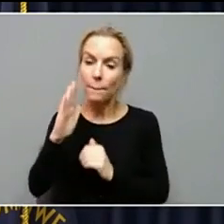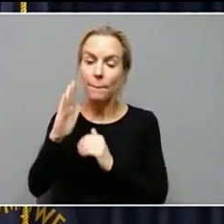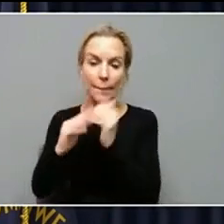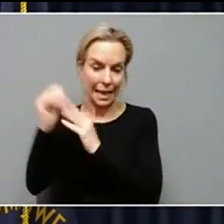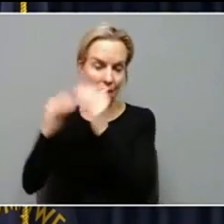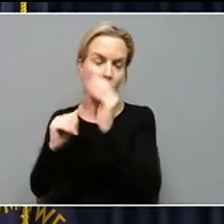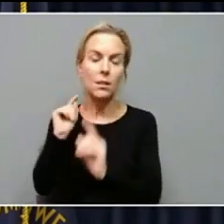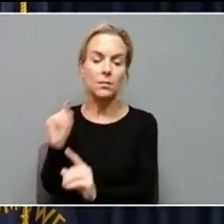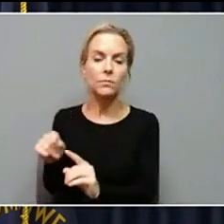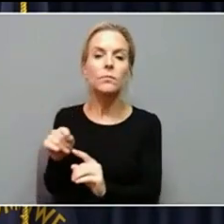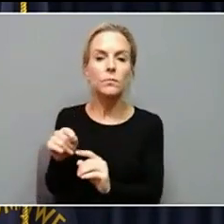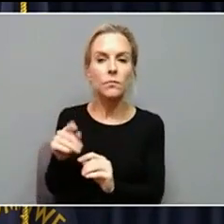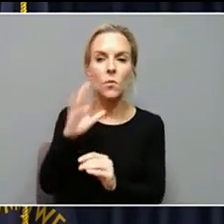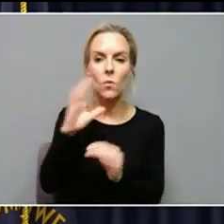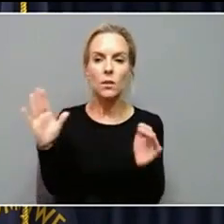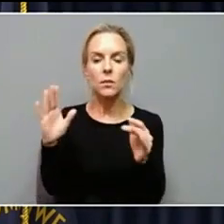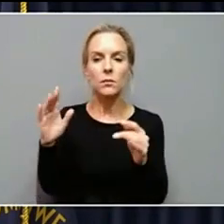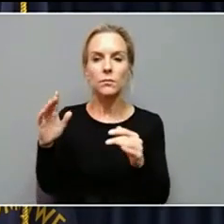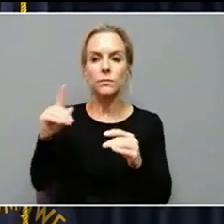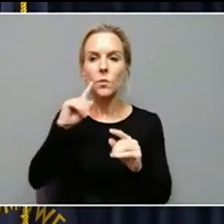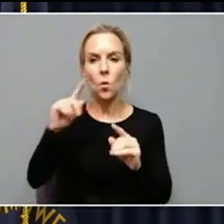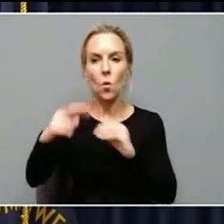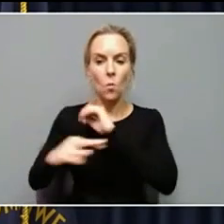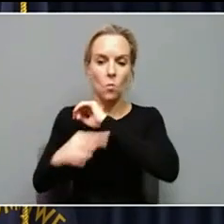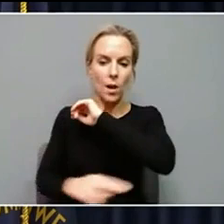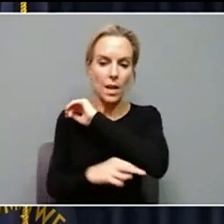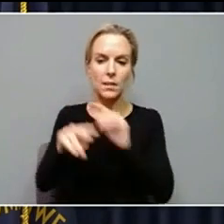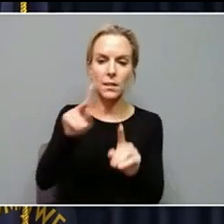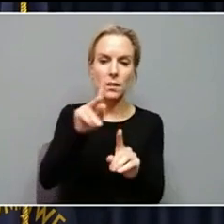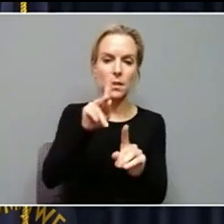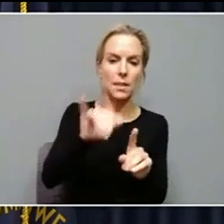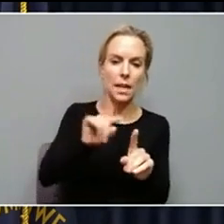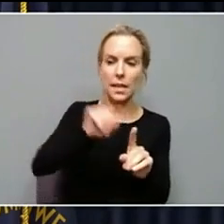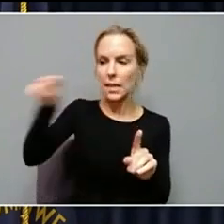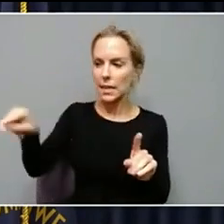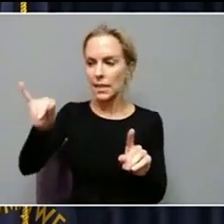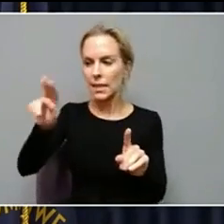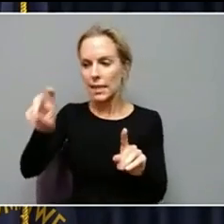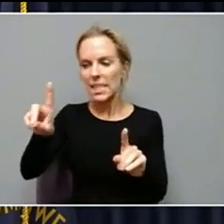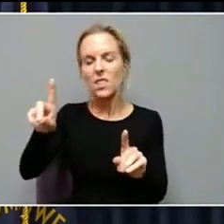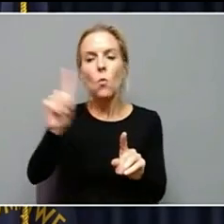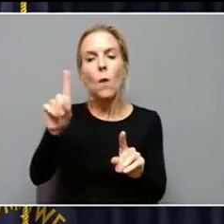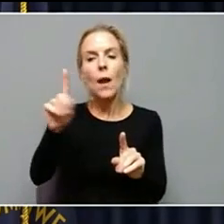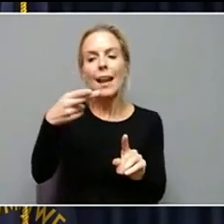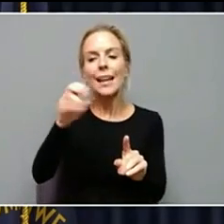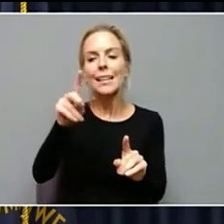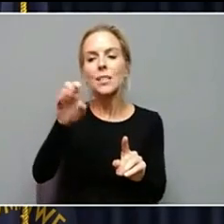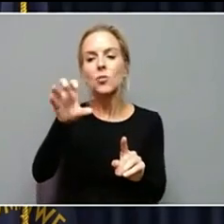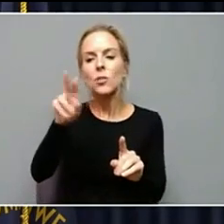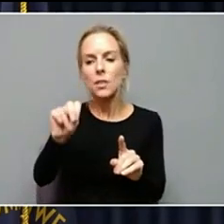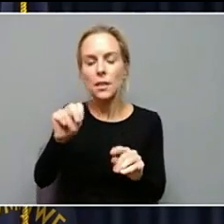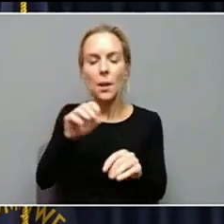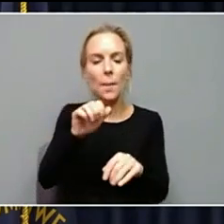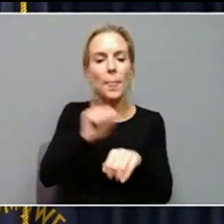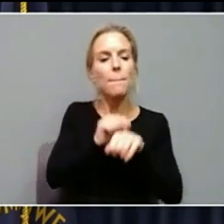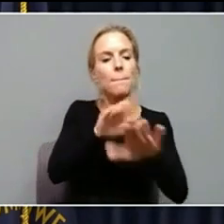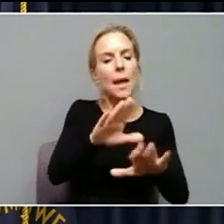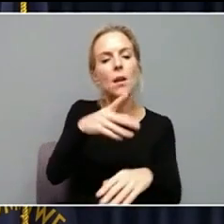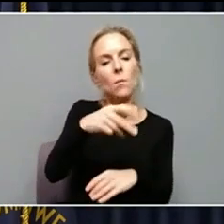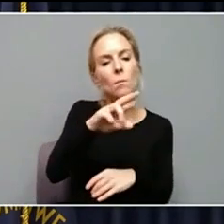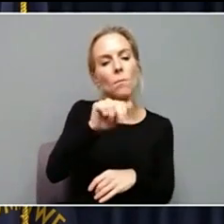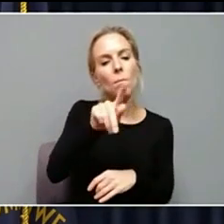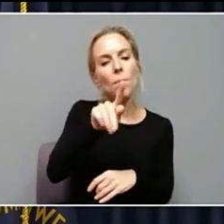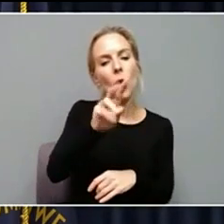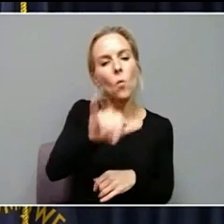that'll connect Indiana to Kentucky right at Henderson. And the Mountain Parkway expansion. It